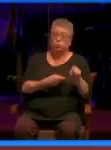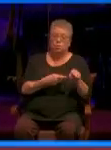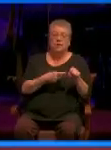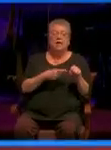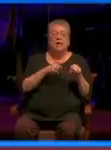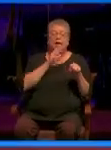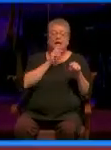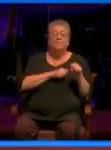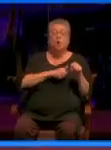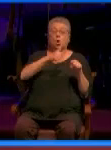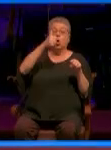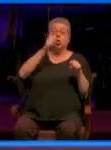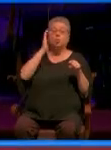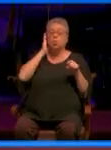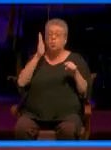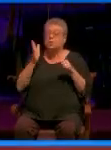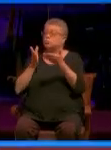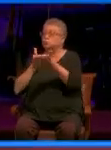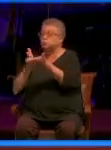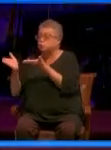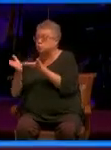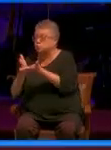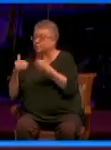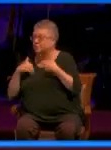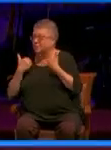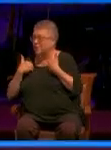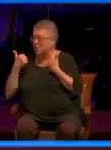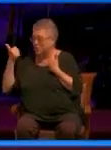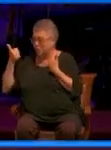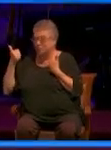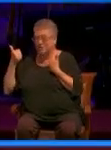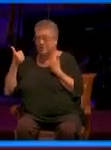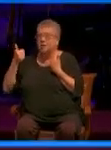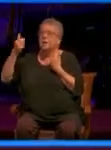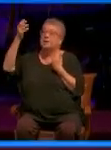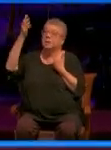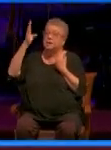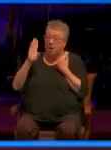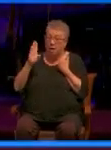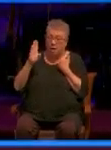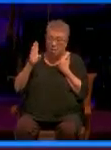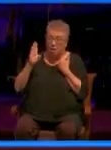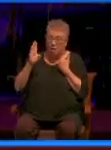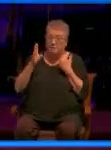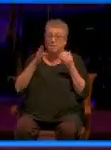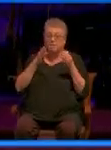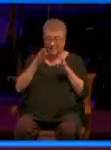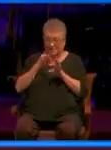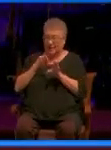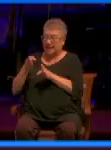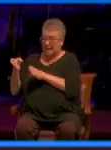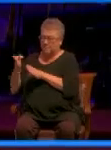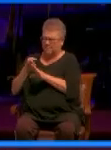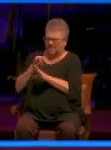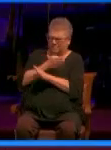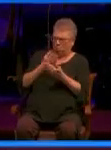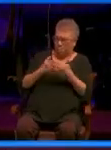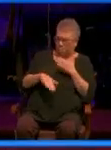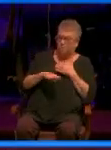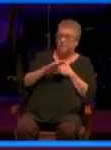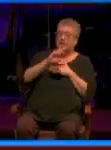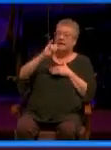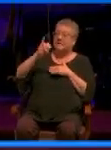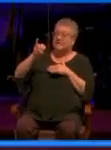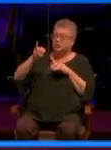the older shall serve the younger." God, before they were ever born, chose that Jacob,